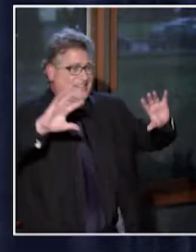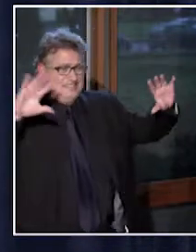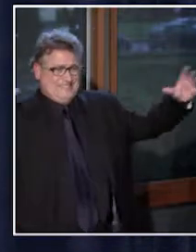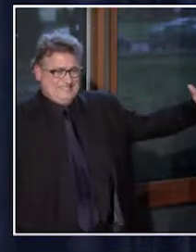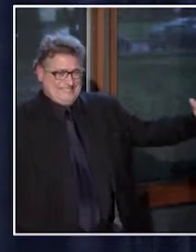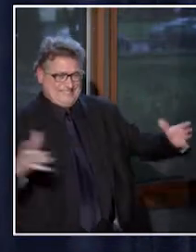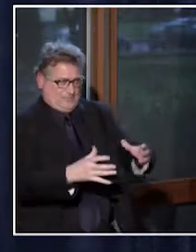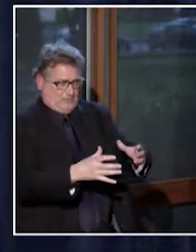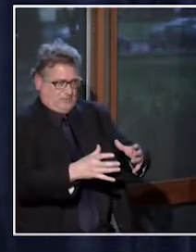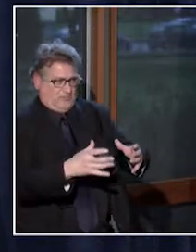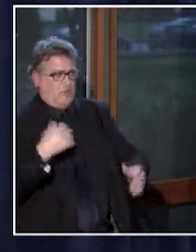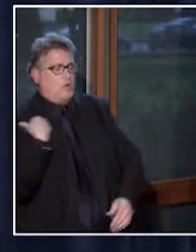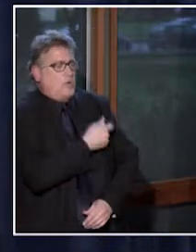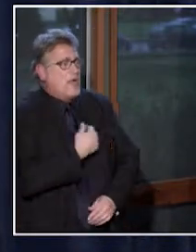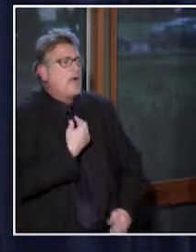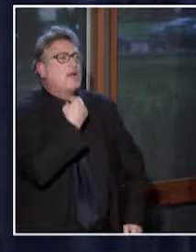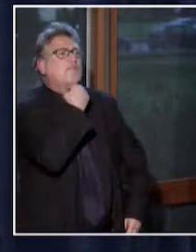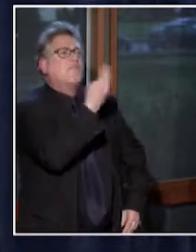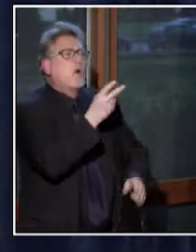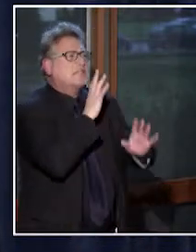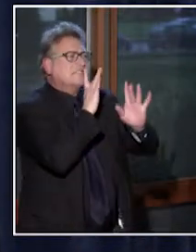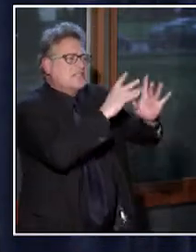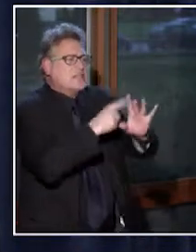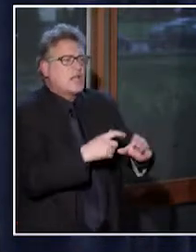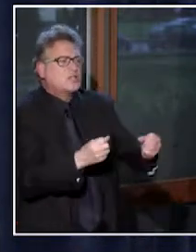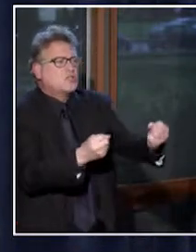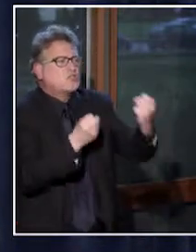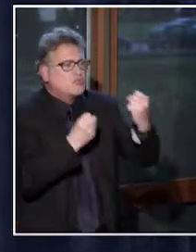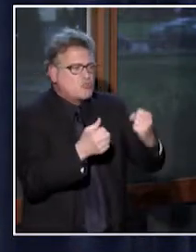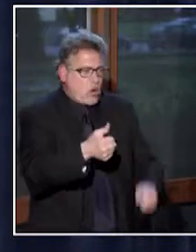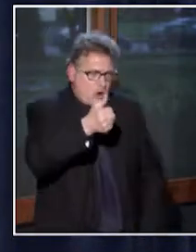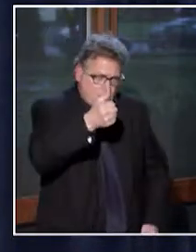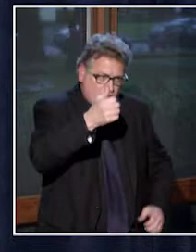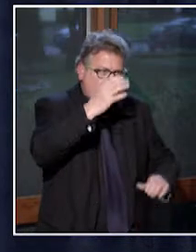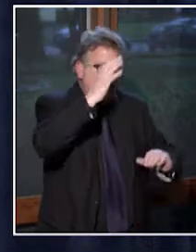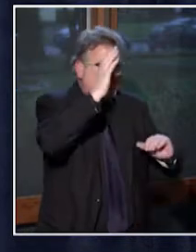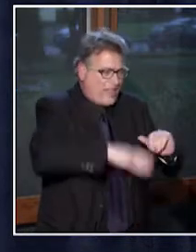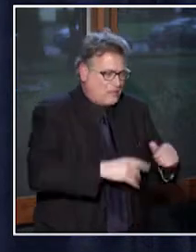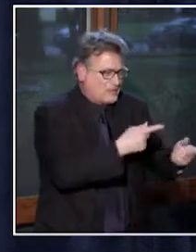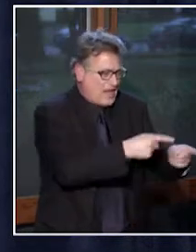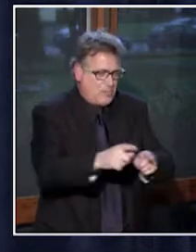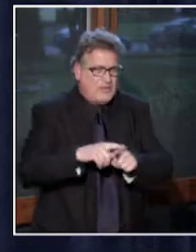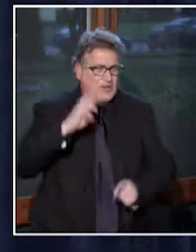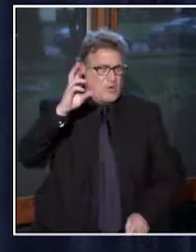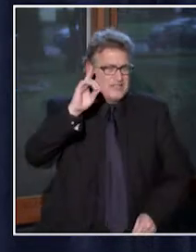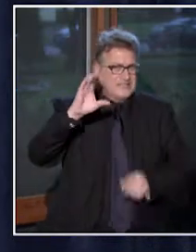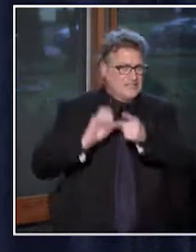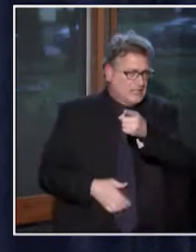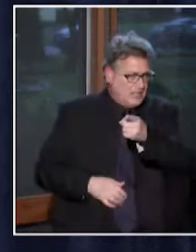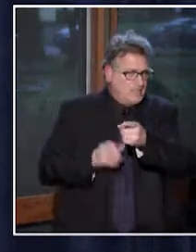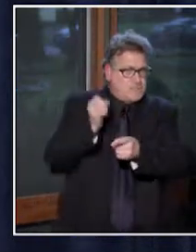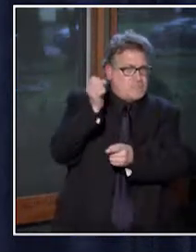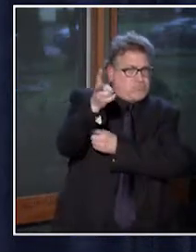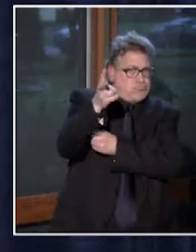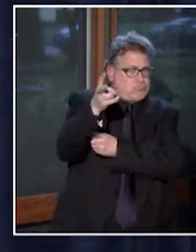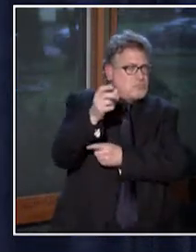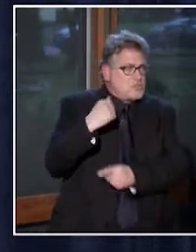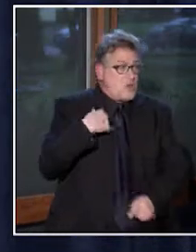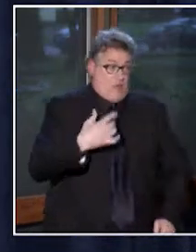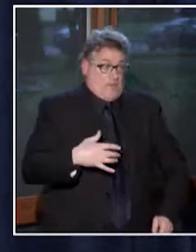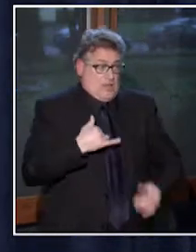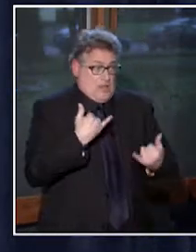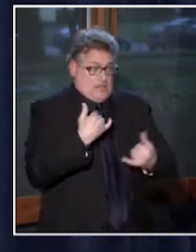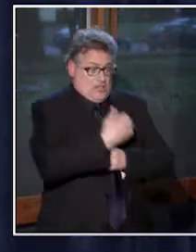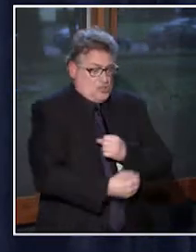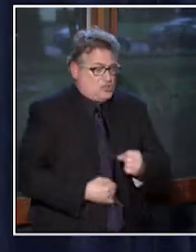we have a voice that is much stronger than what's going on in Washington, D.C. And I felt like this year